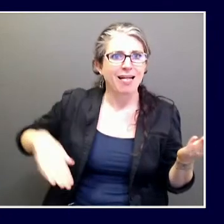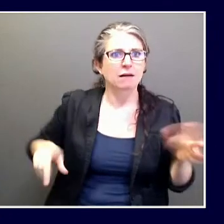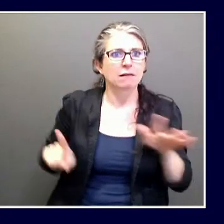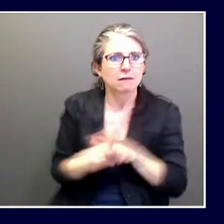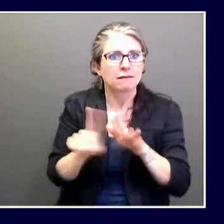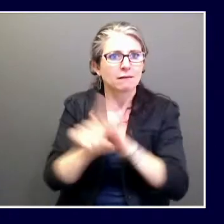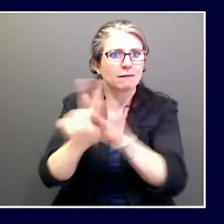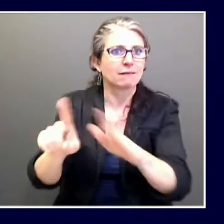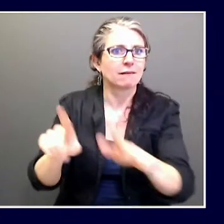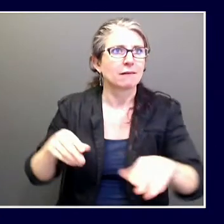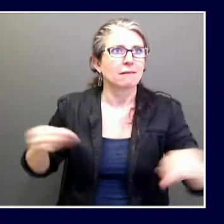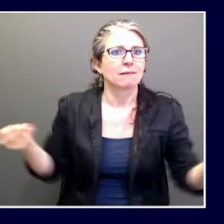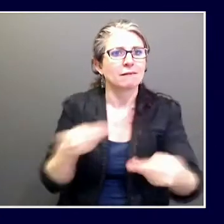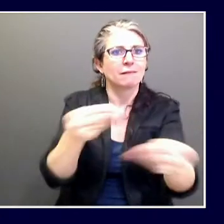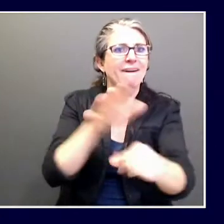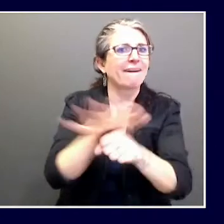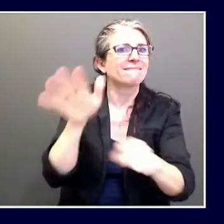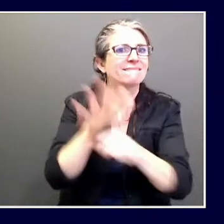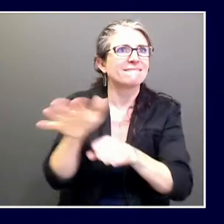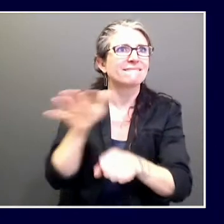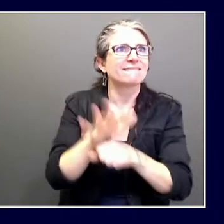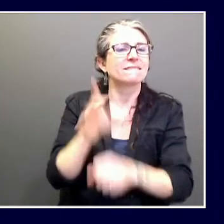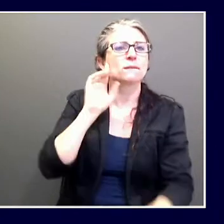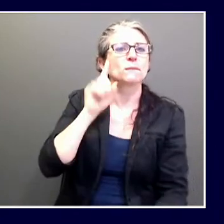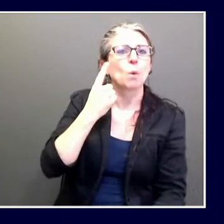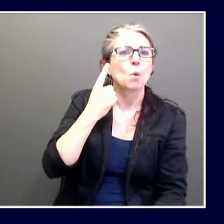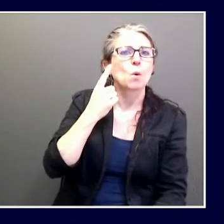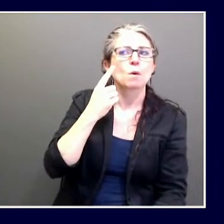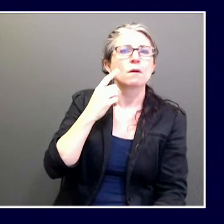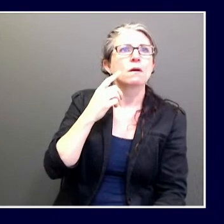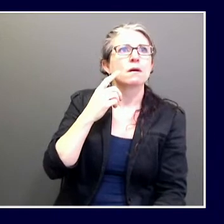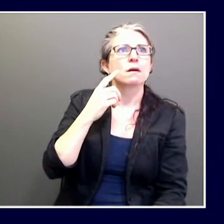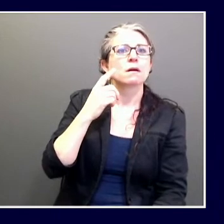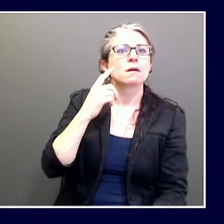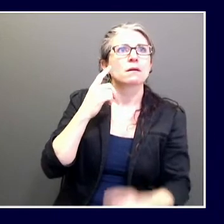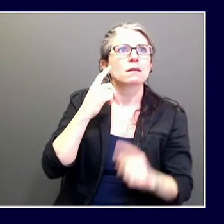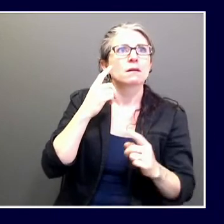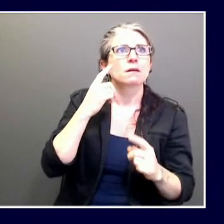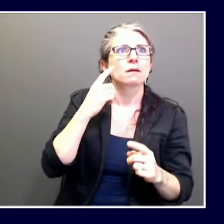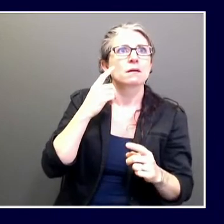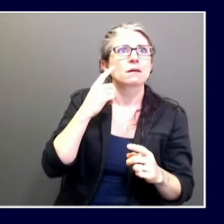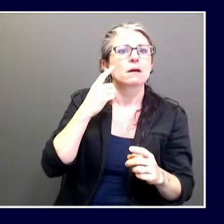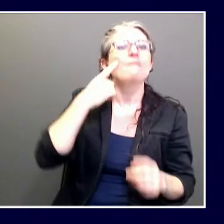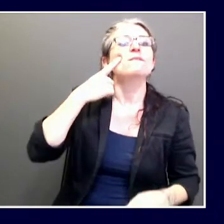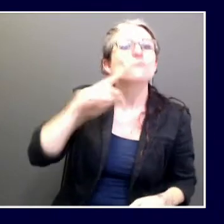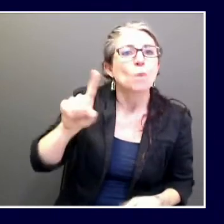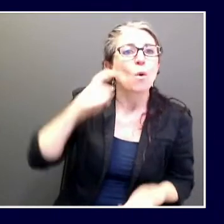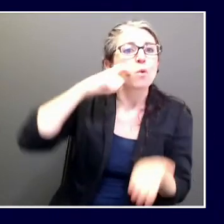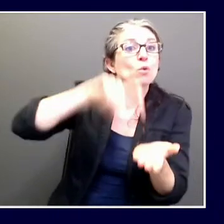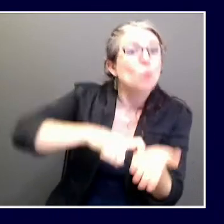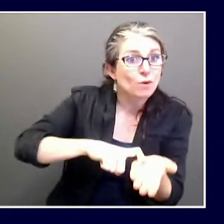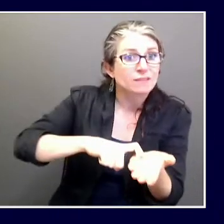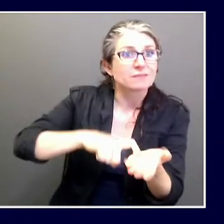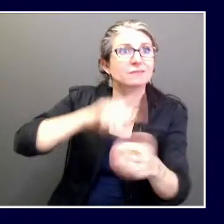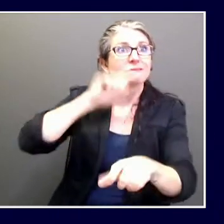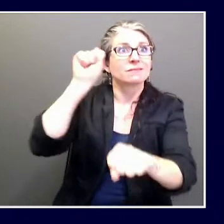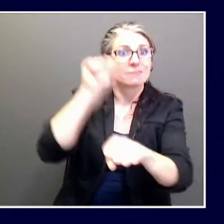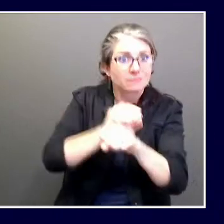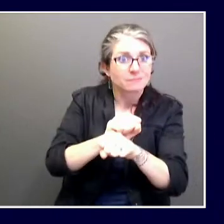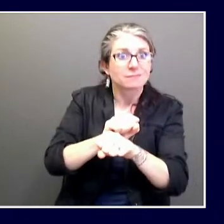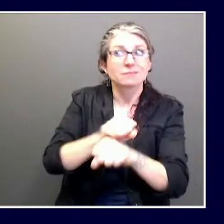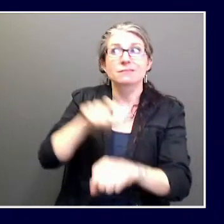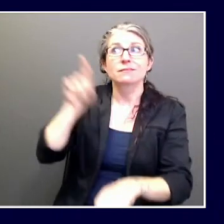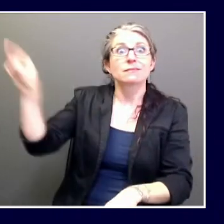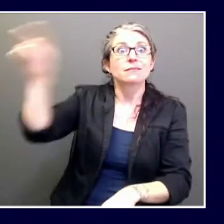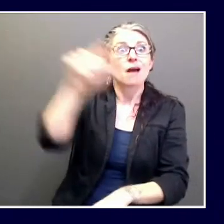anecdotally that the severity of patients that they've cared for has been mild. But right now, that doesn't tell us